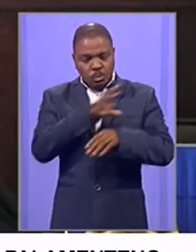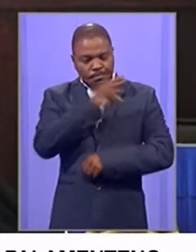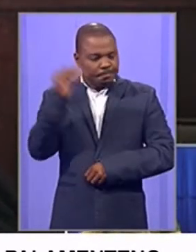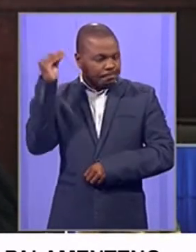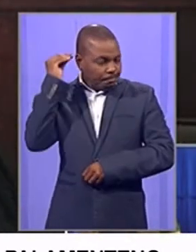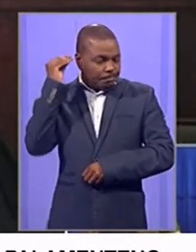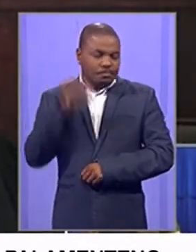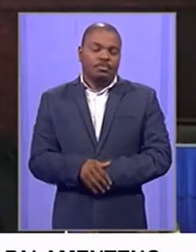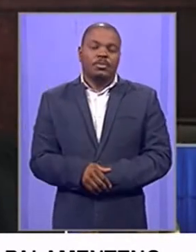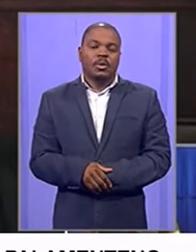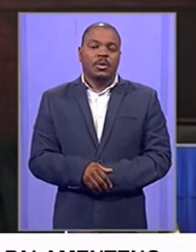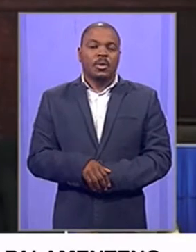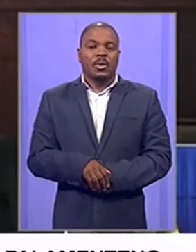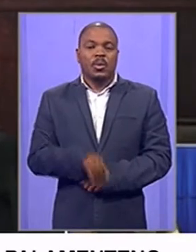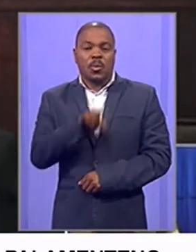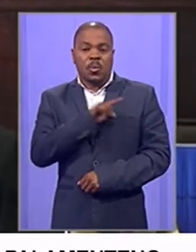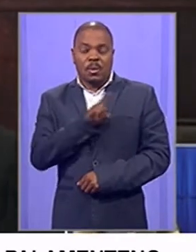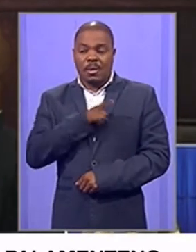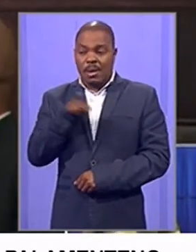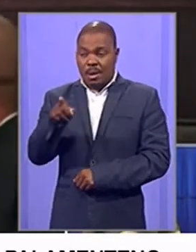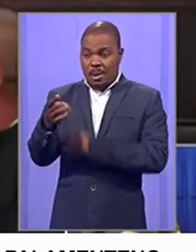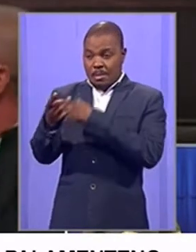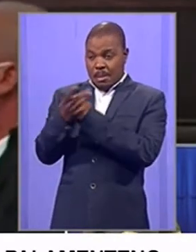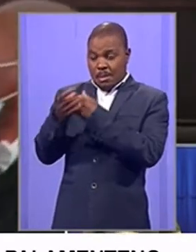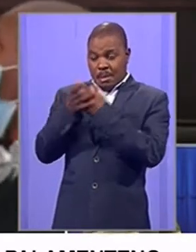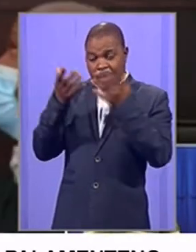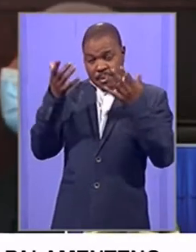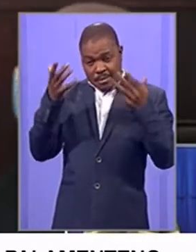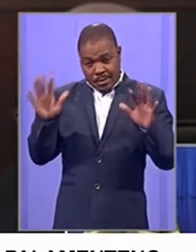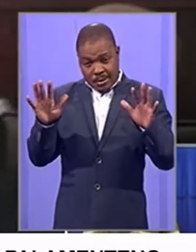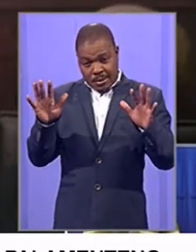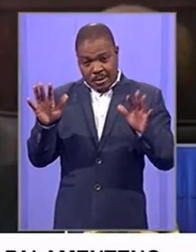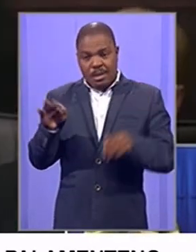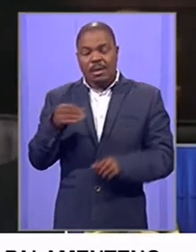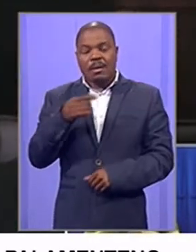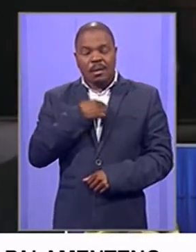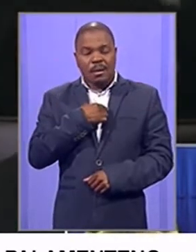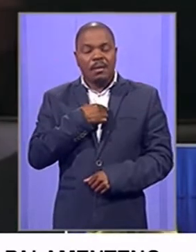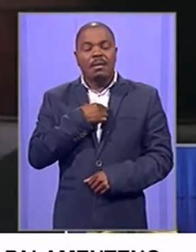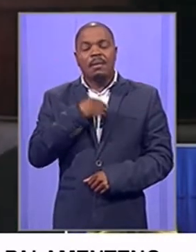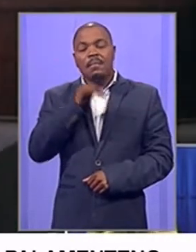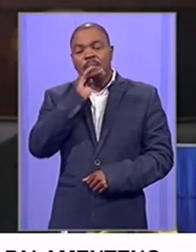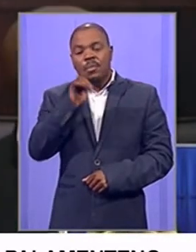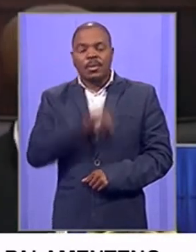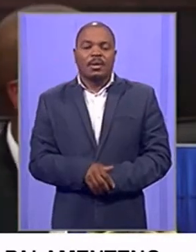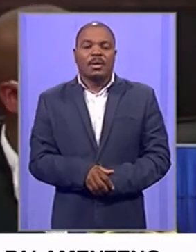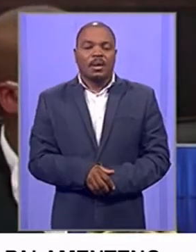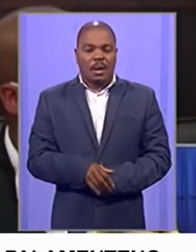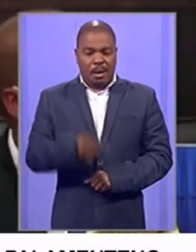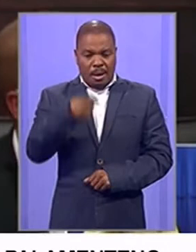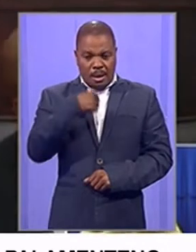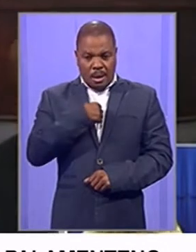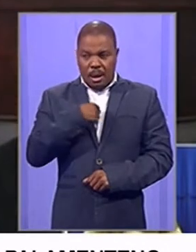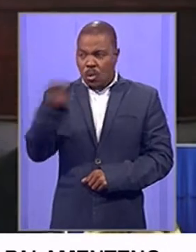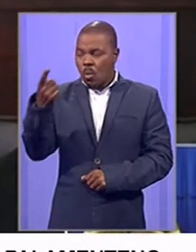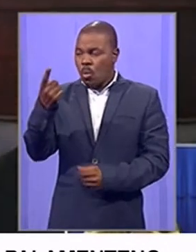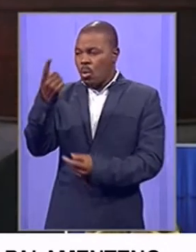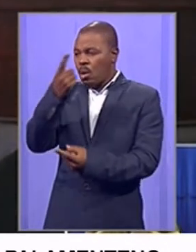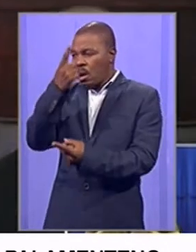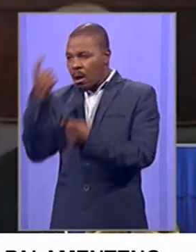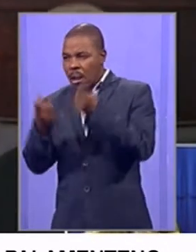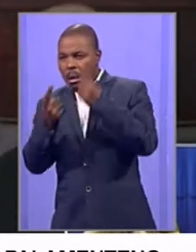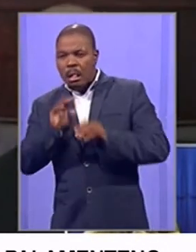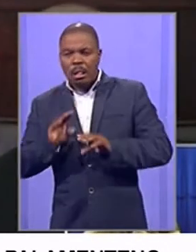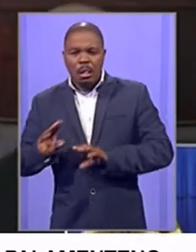in the face of the advice I have that I should not be responding to